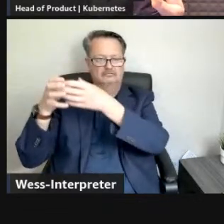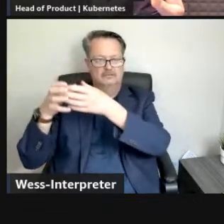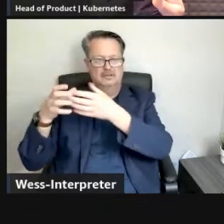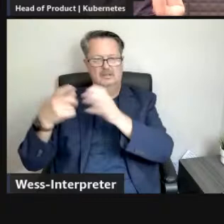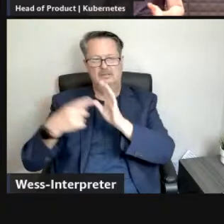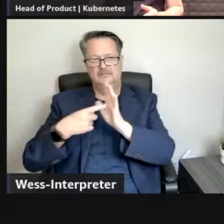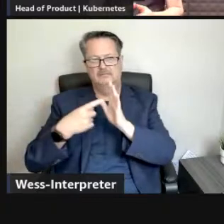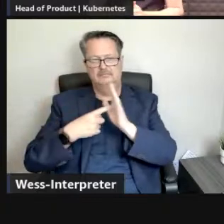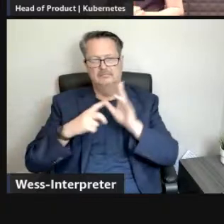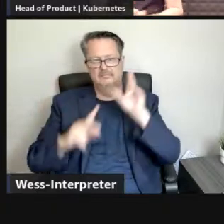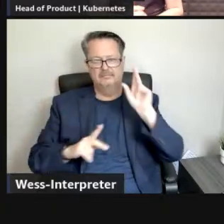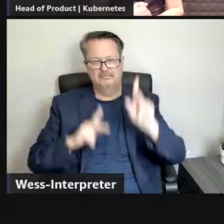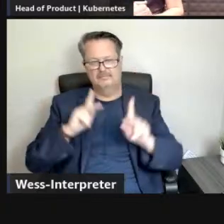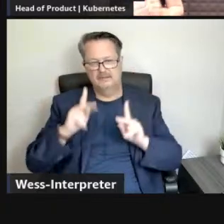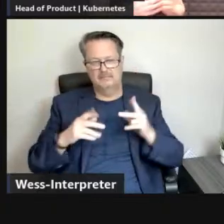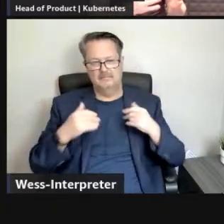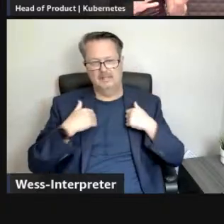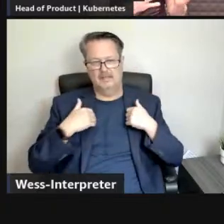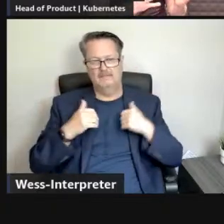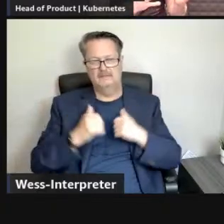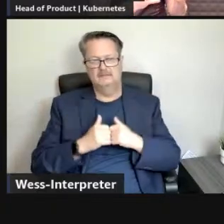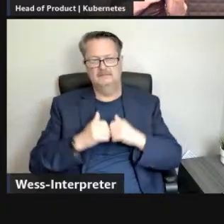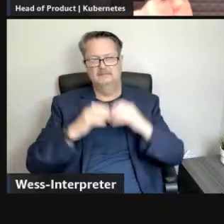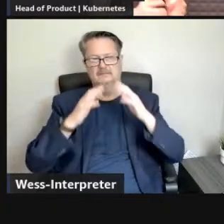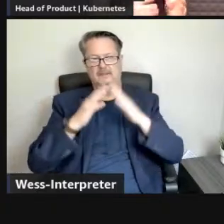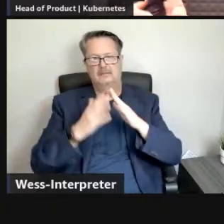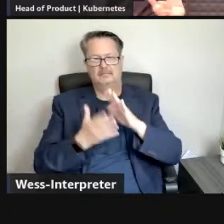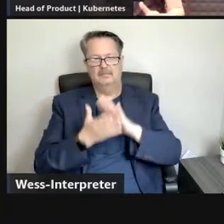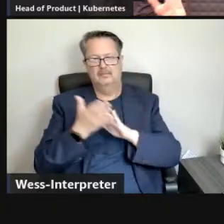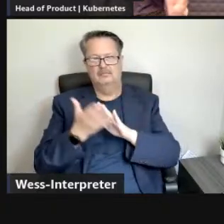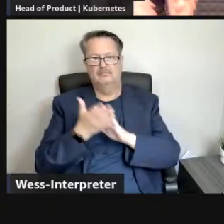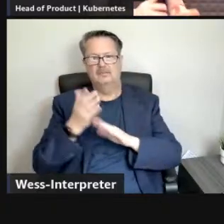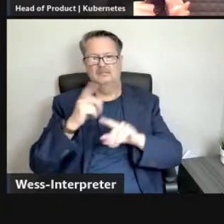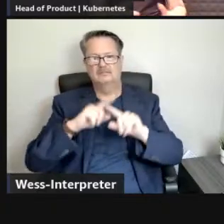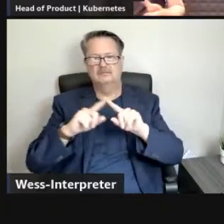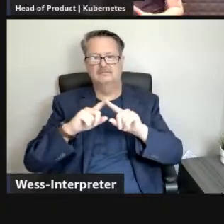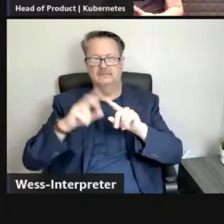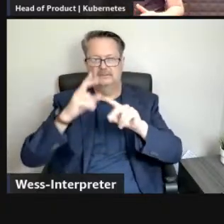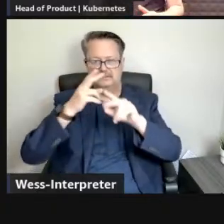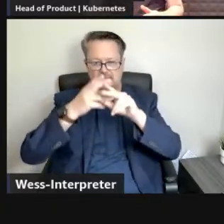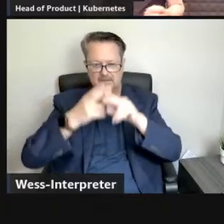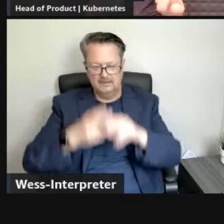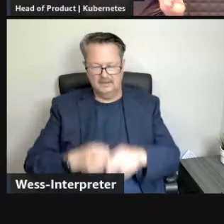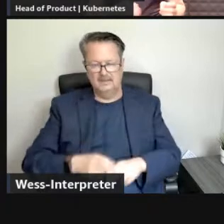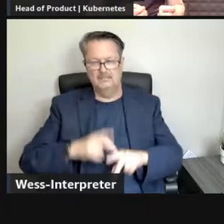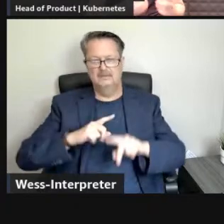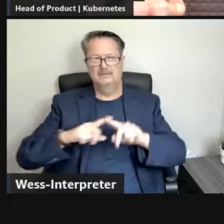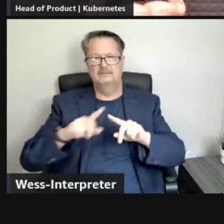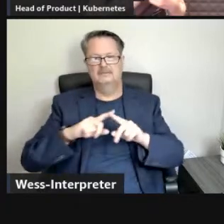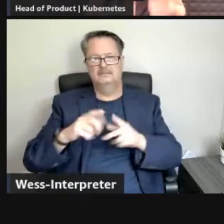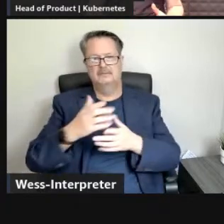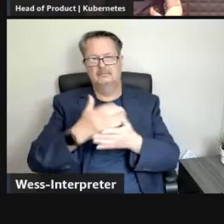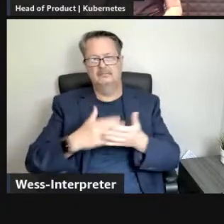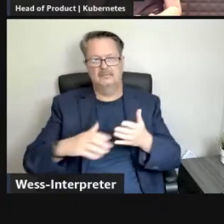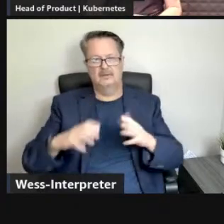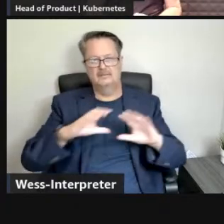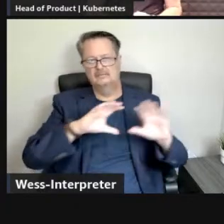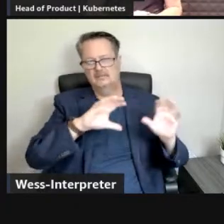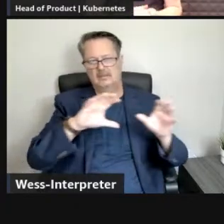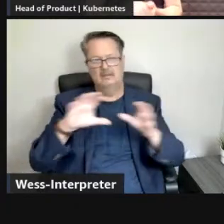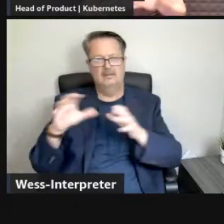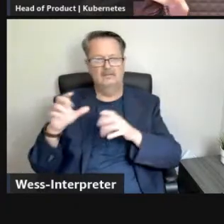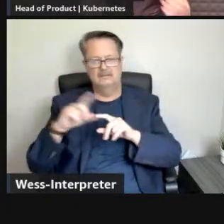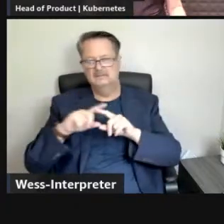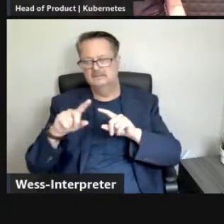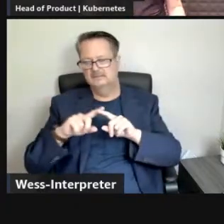have setups where they're running different namespaces, different parts of the cluster are running different instances. Say